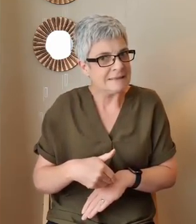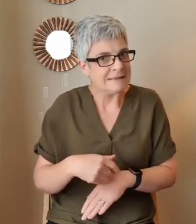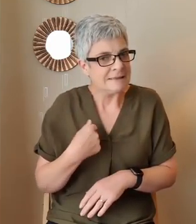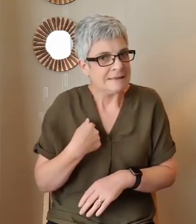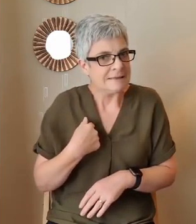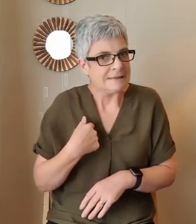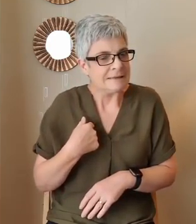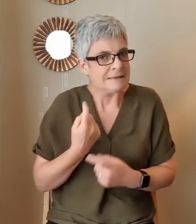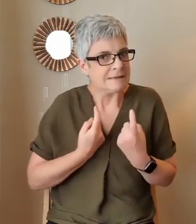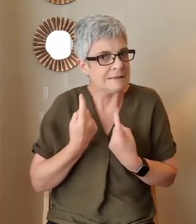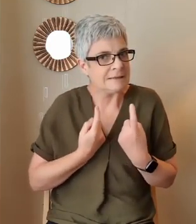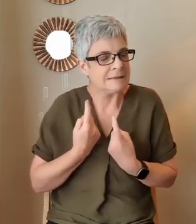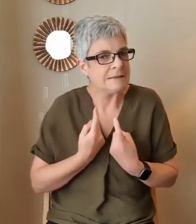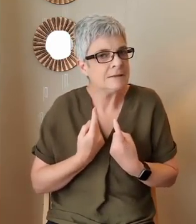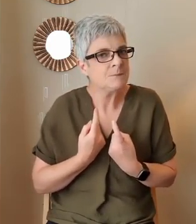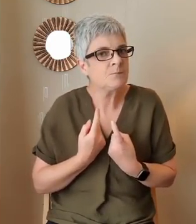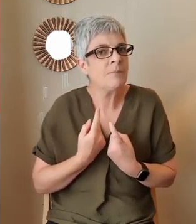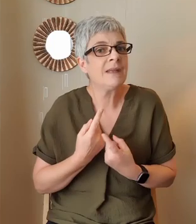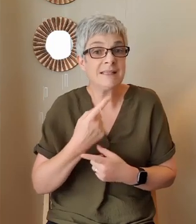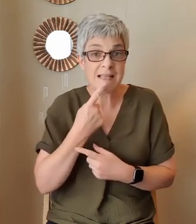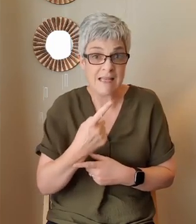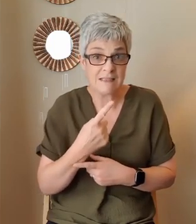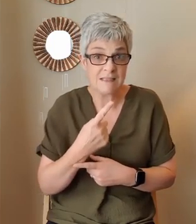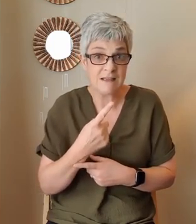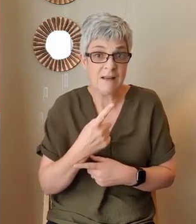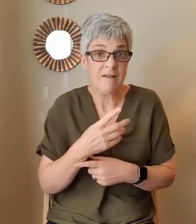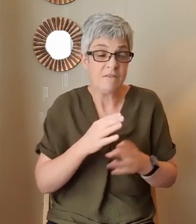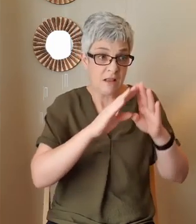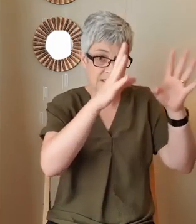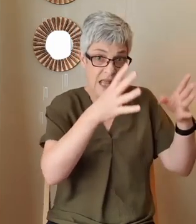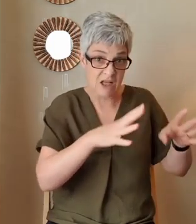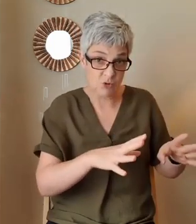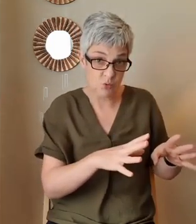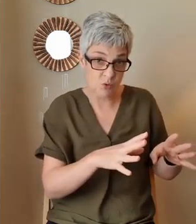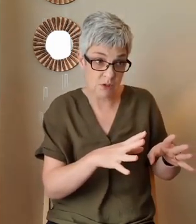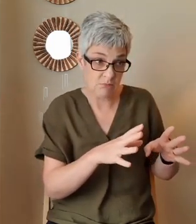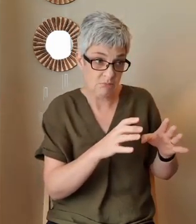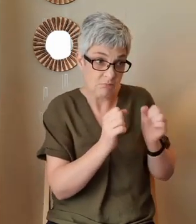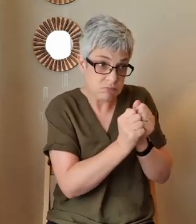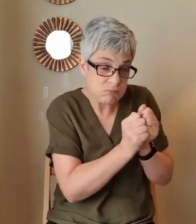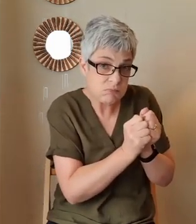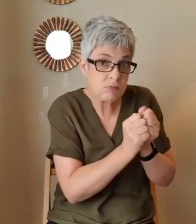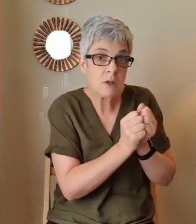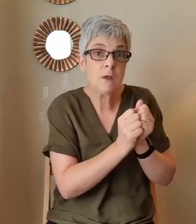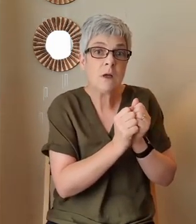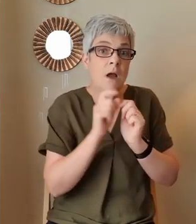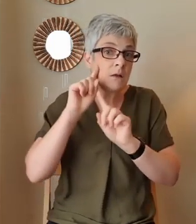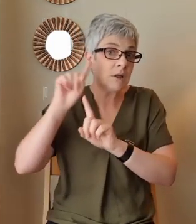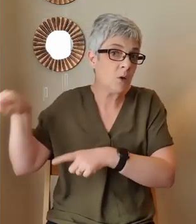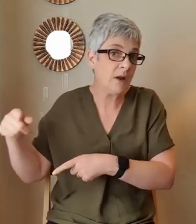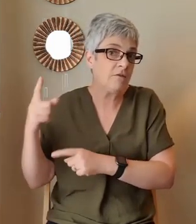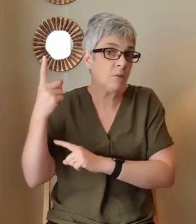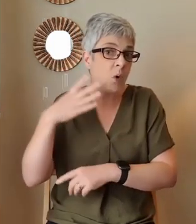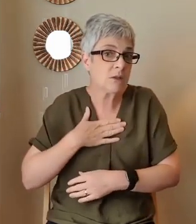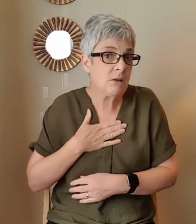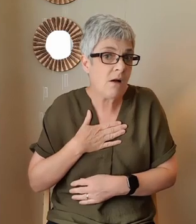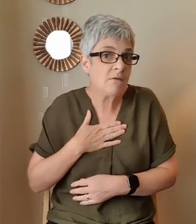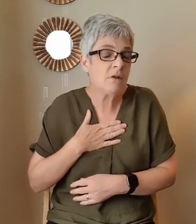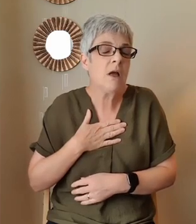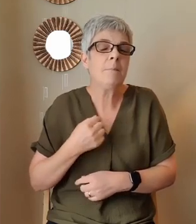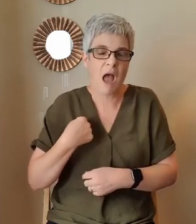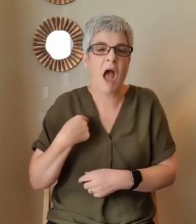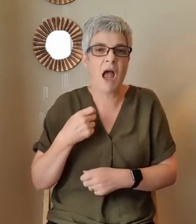it? Jonah says, those who cling to worthless idols turn away from God's love for them. But I will,